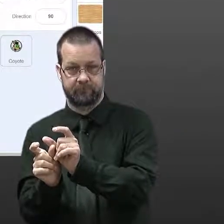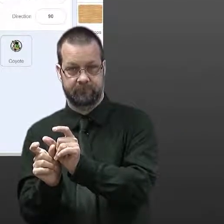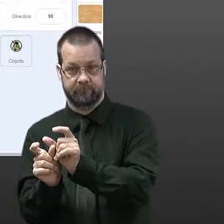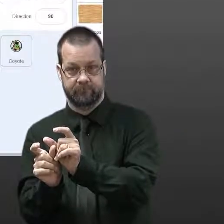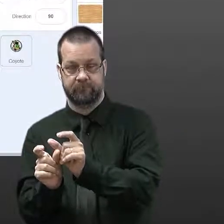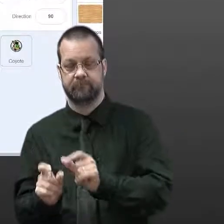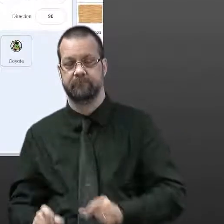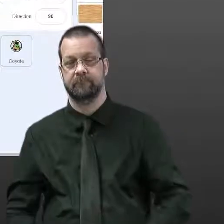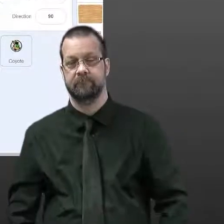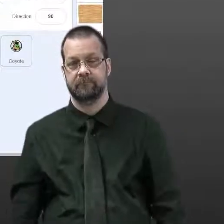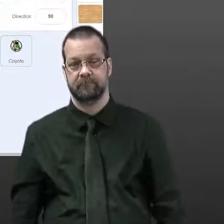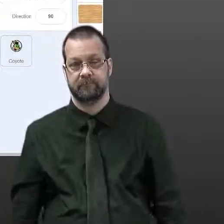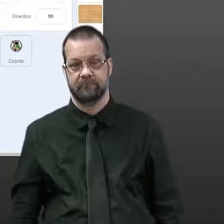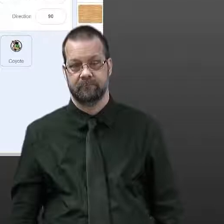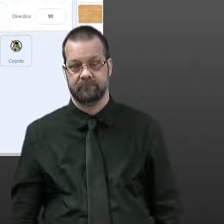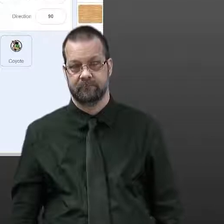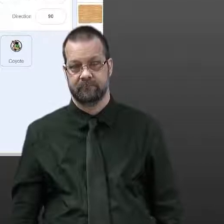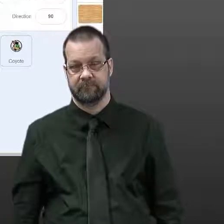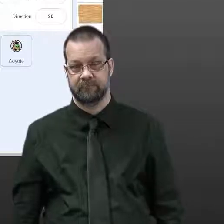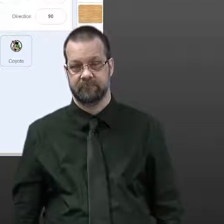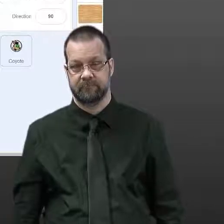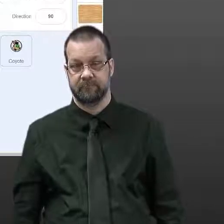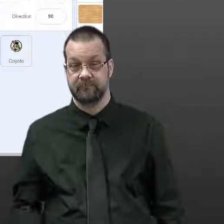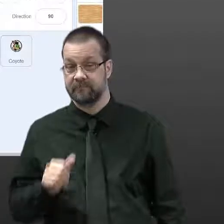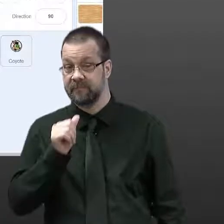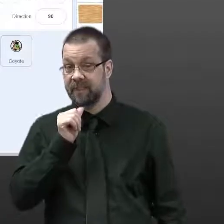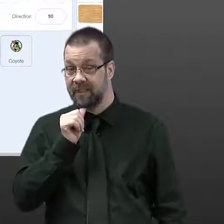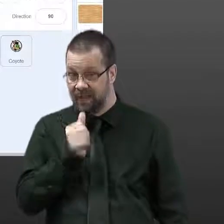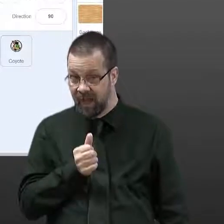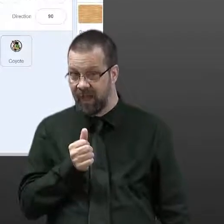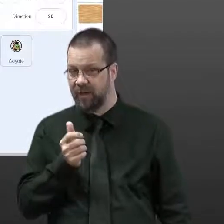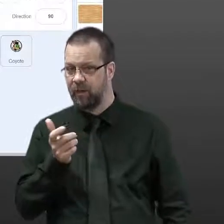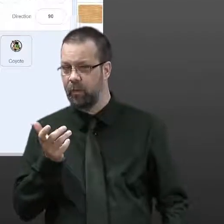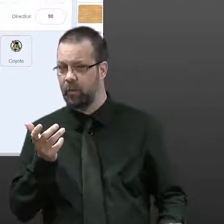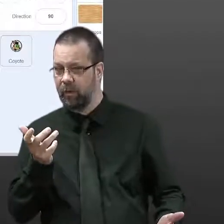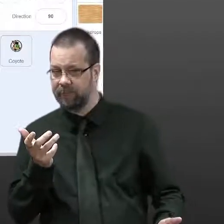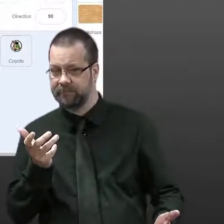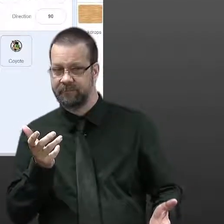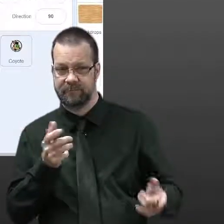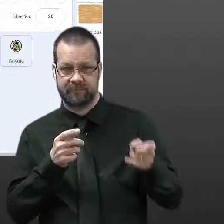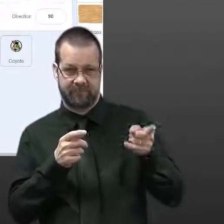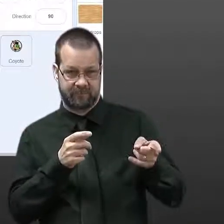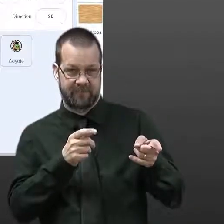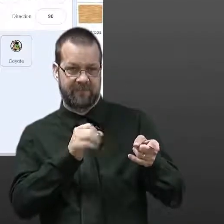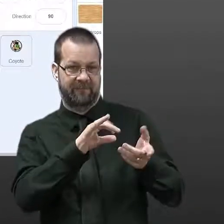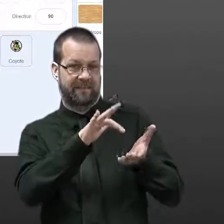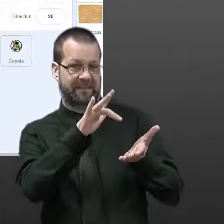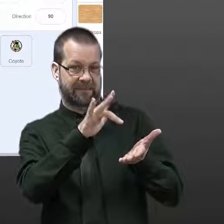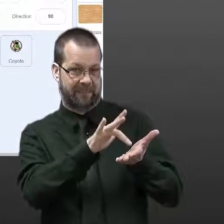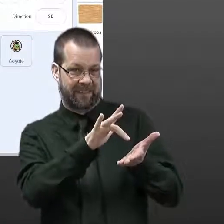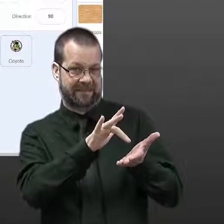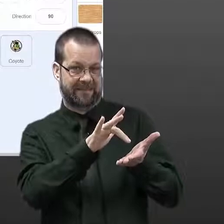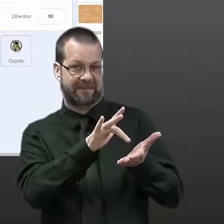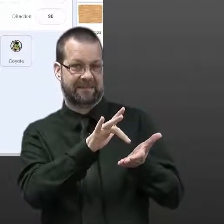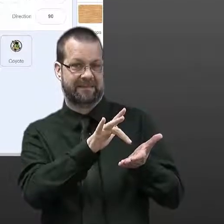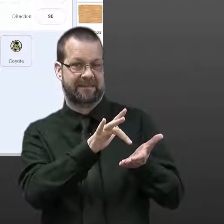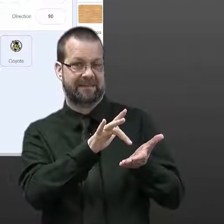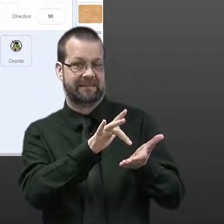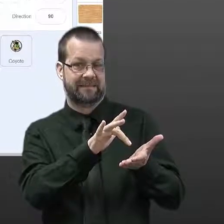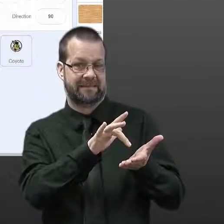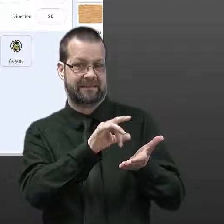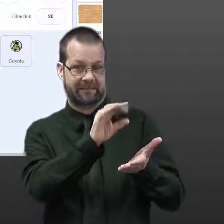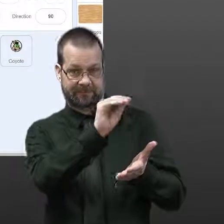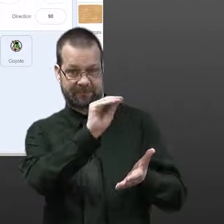are going to put that in the inside of the repeat until. And the next thing that we need is another key